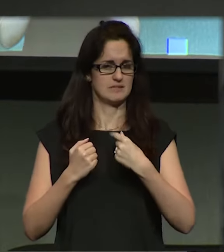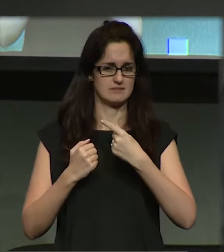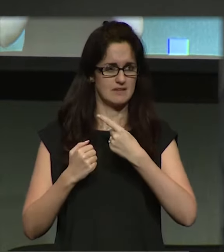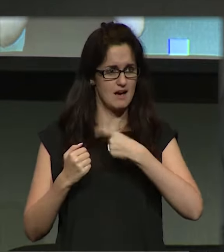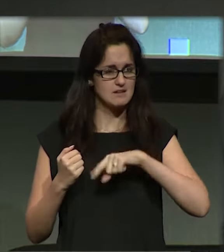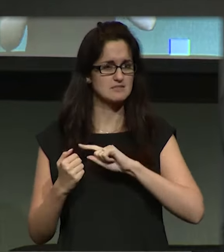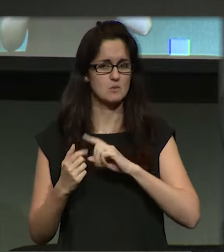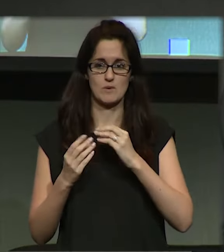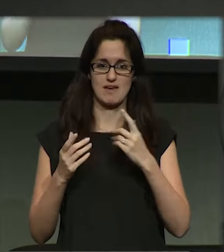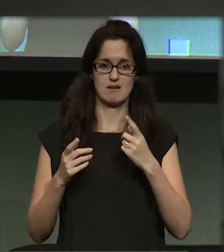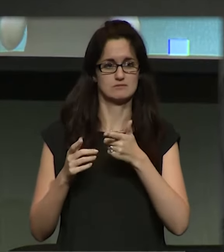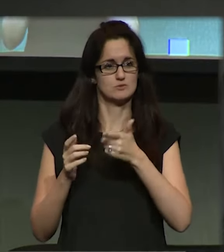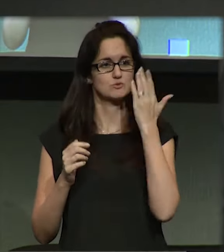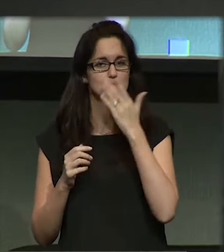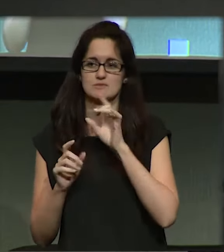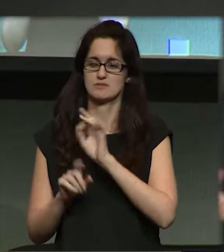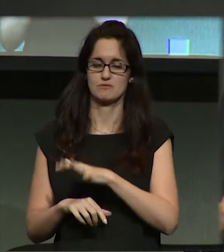and high school?